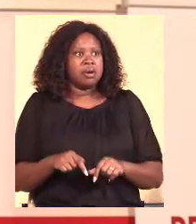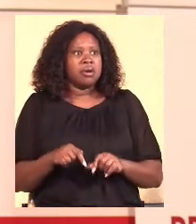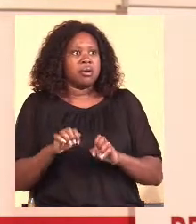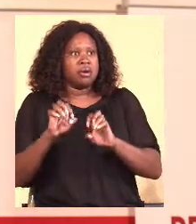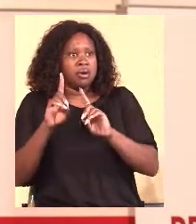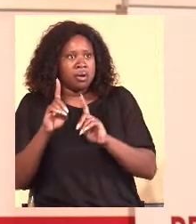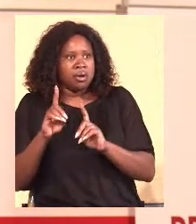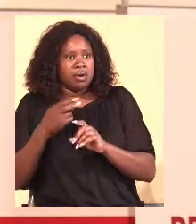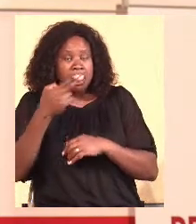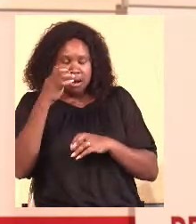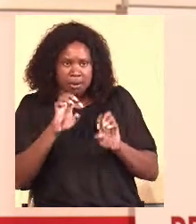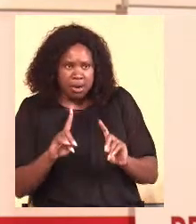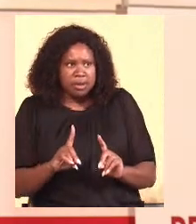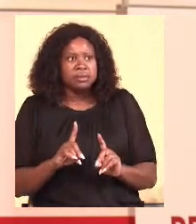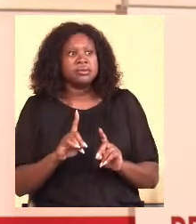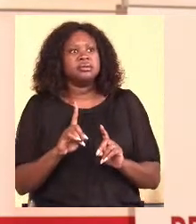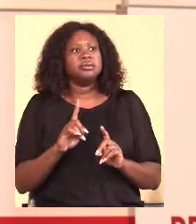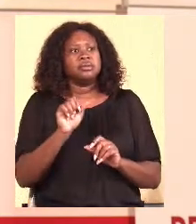runners,